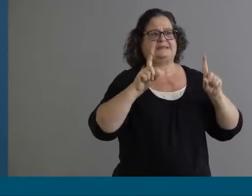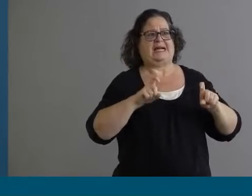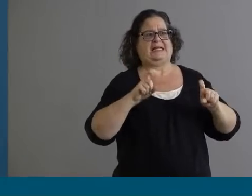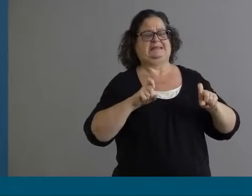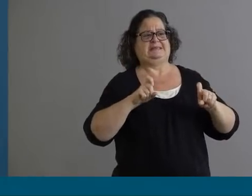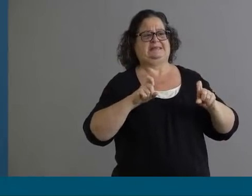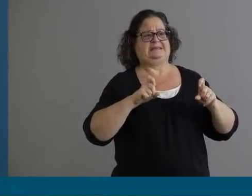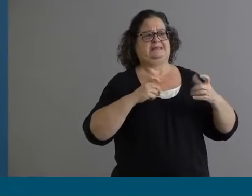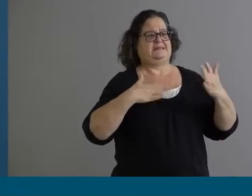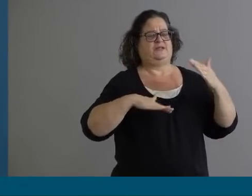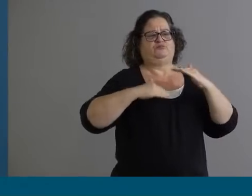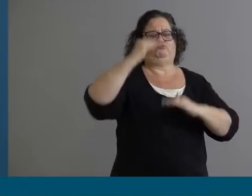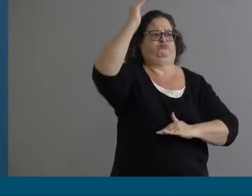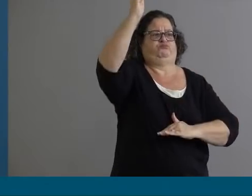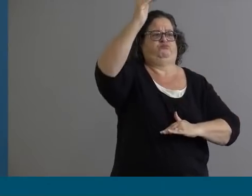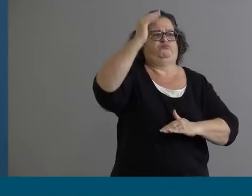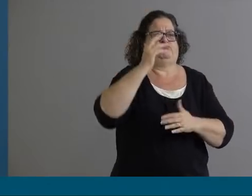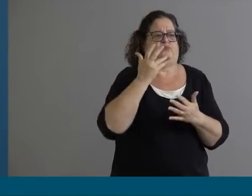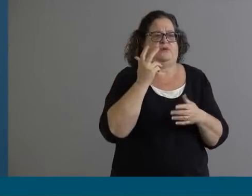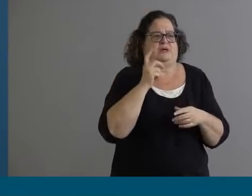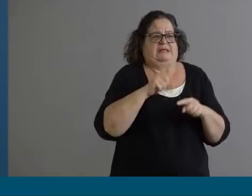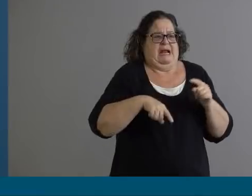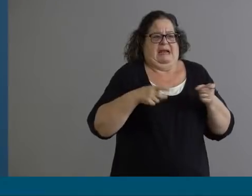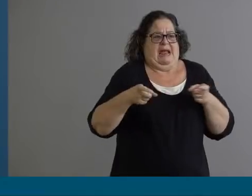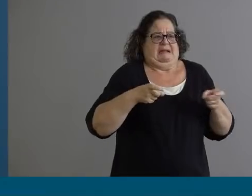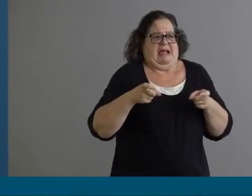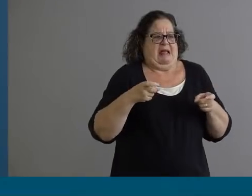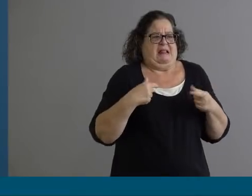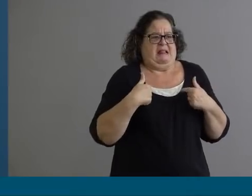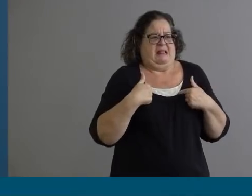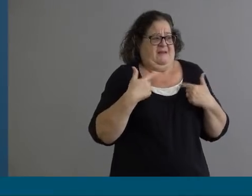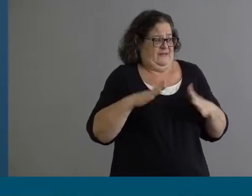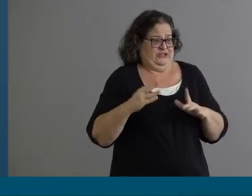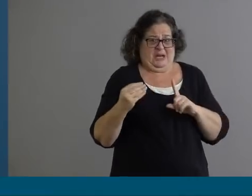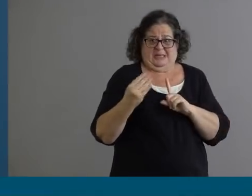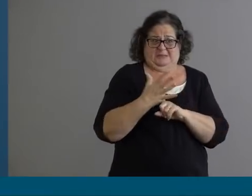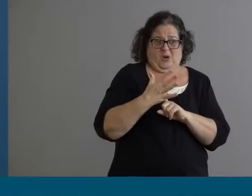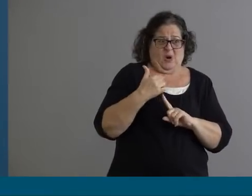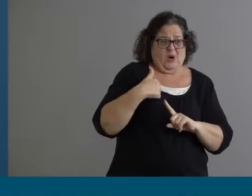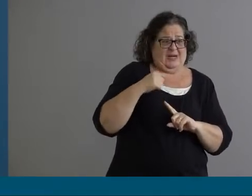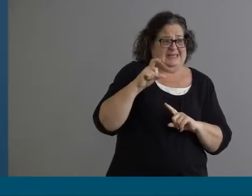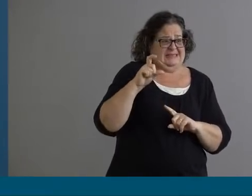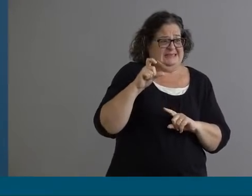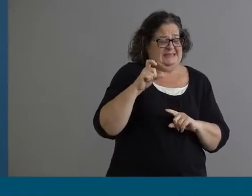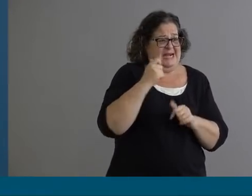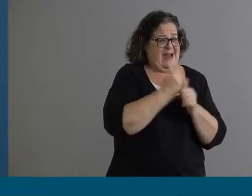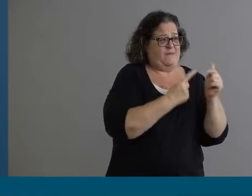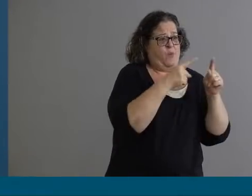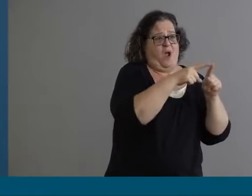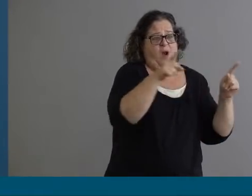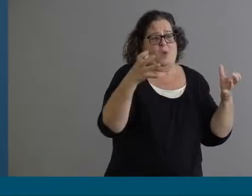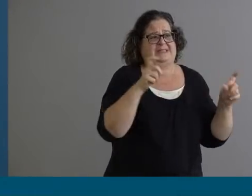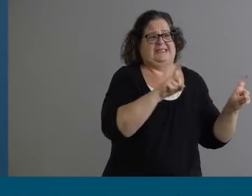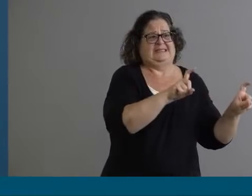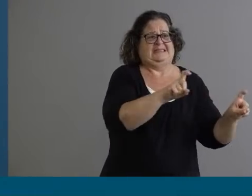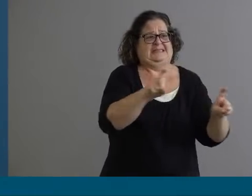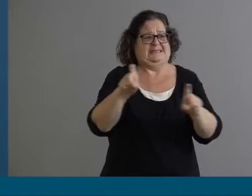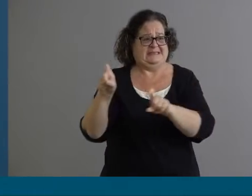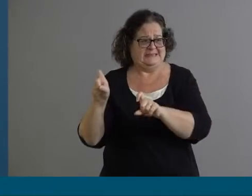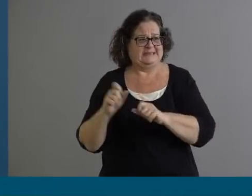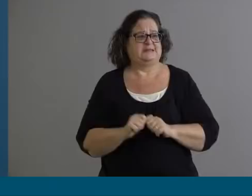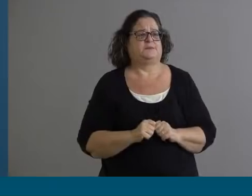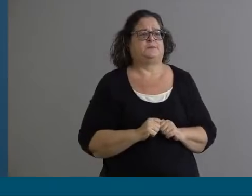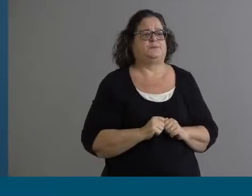everyone wants to get a test. And we want you to be able to get a test. We believe working with these private